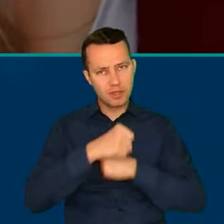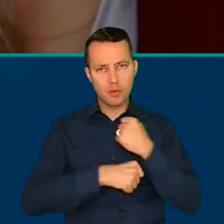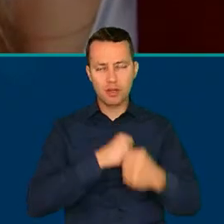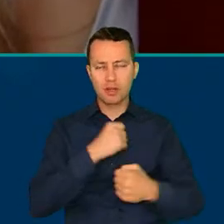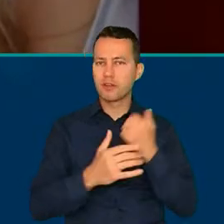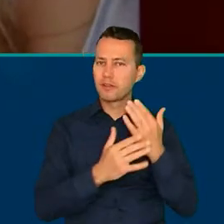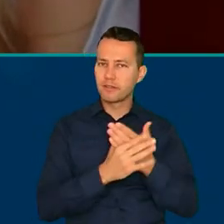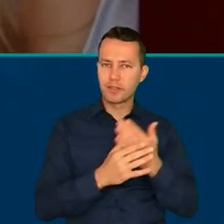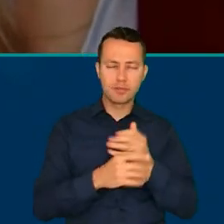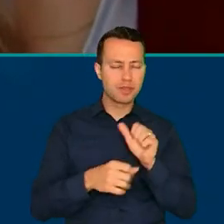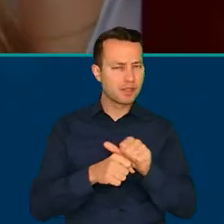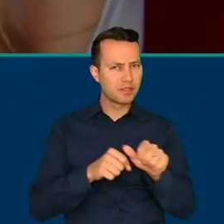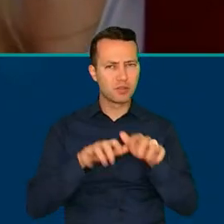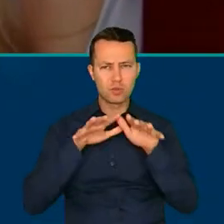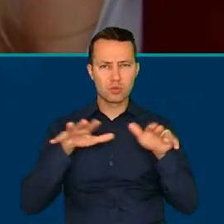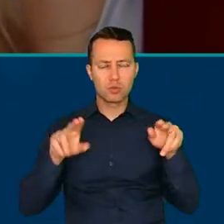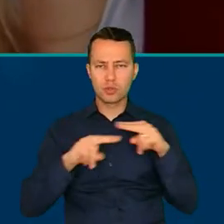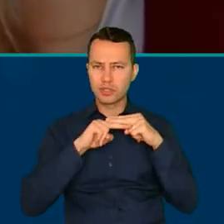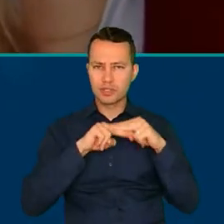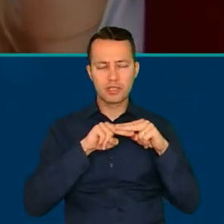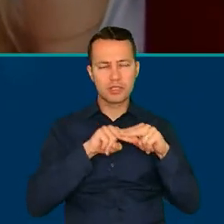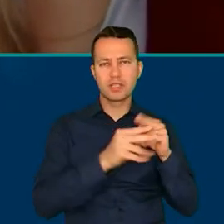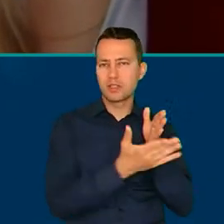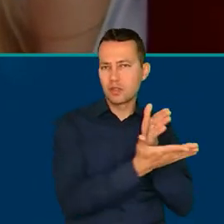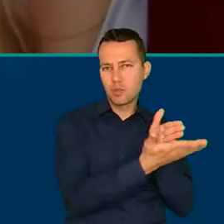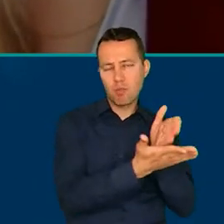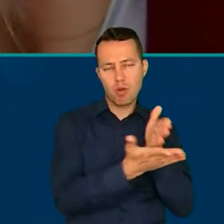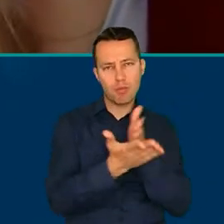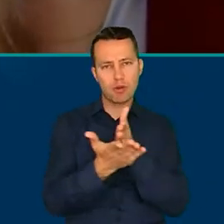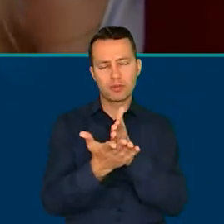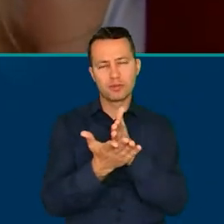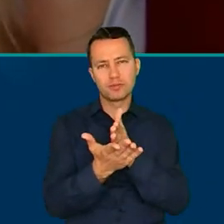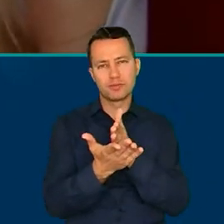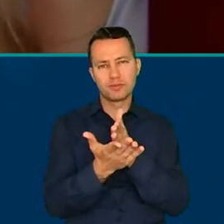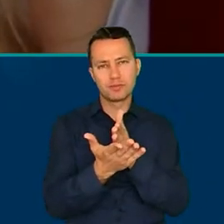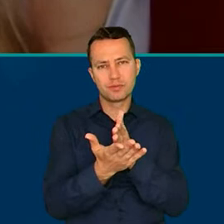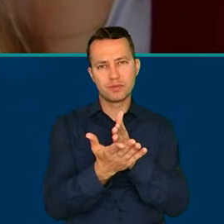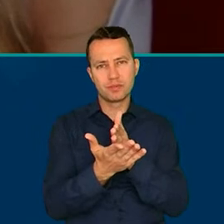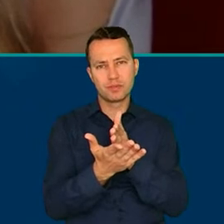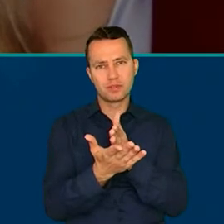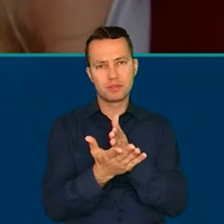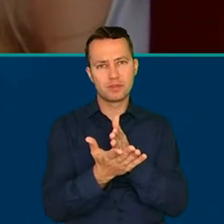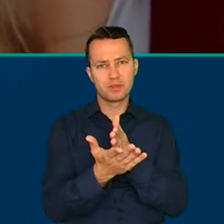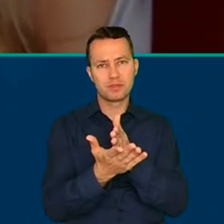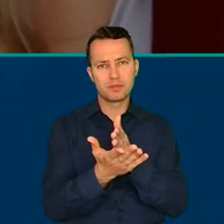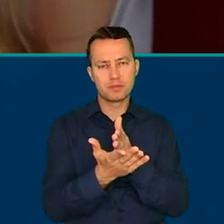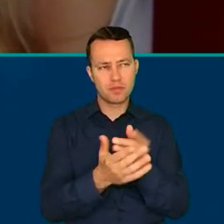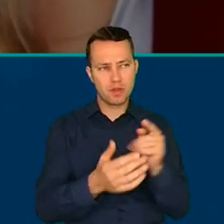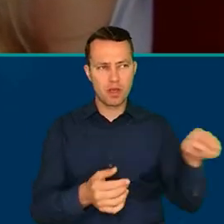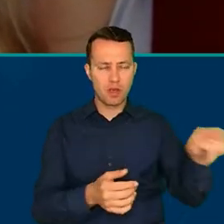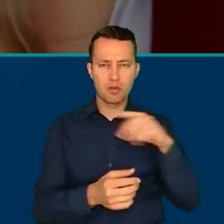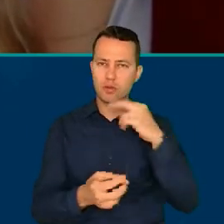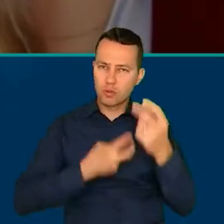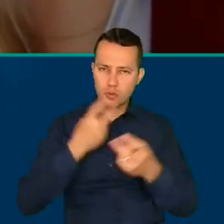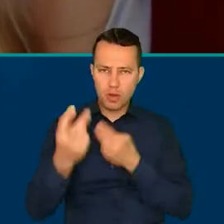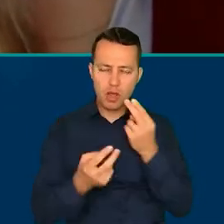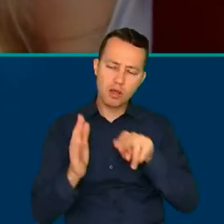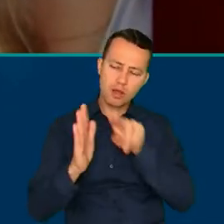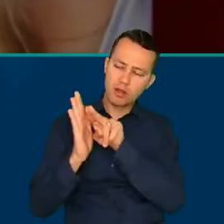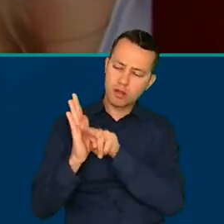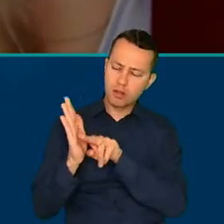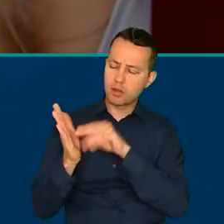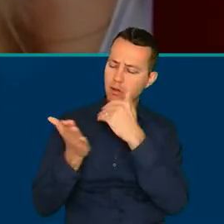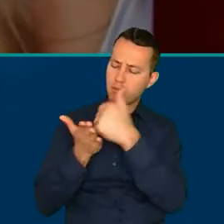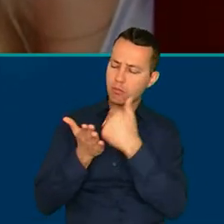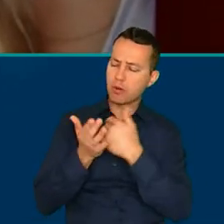Polish guidance, but also including the Polish NCP. So a role of NCPs is to provide advice to companies to handle